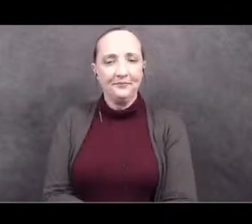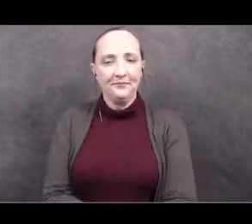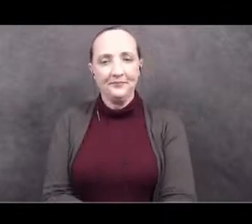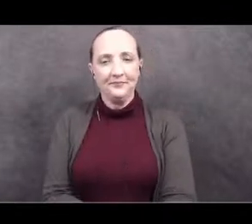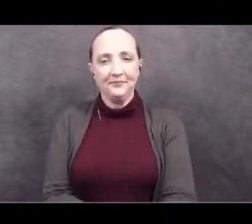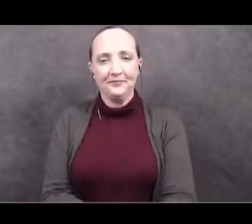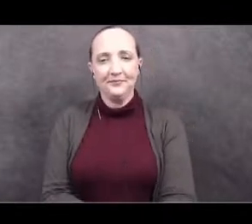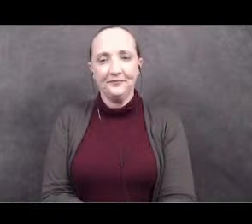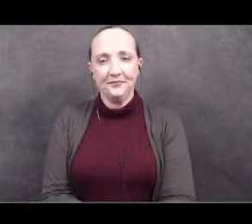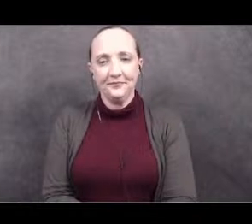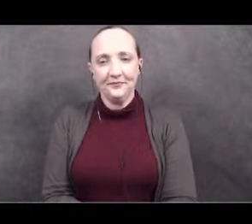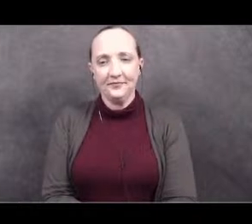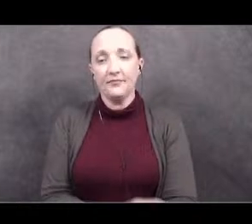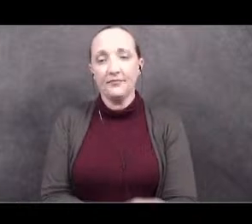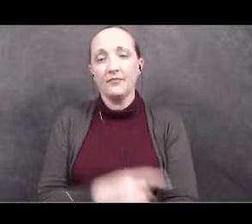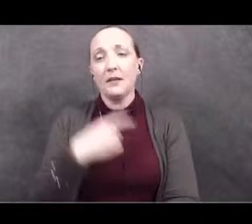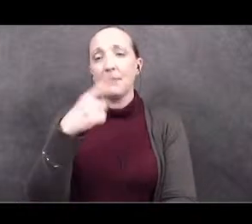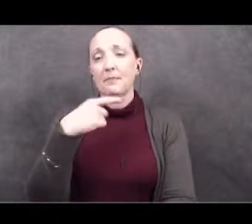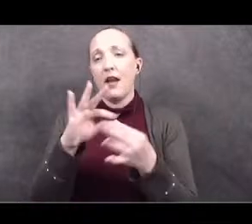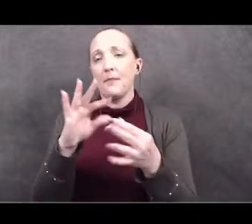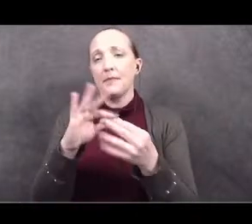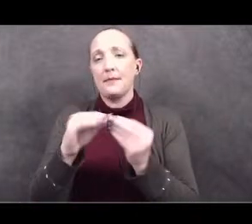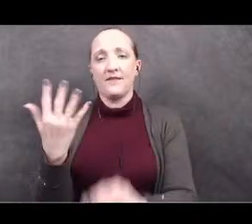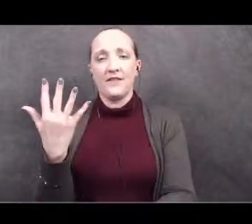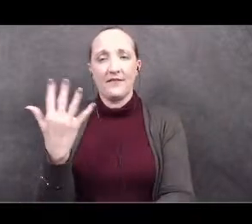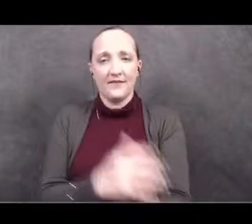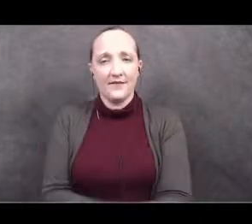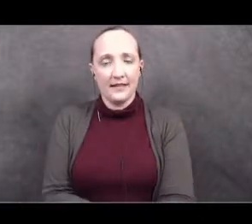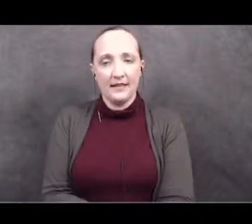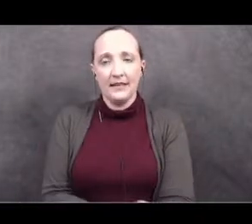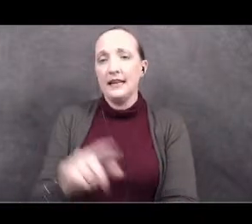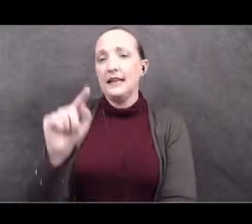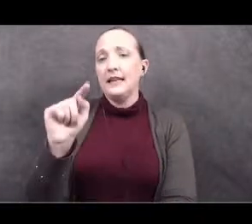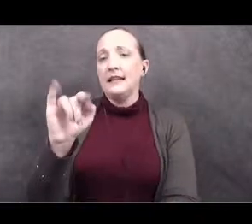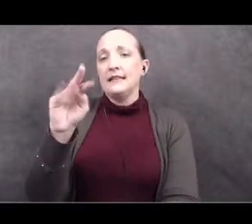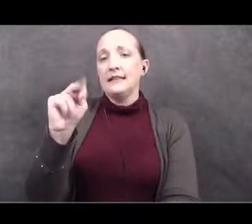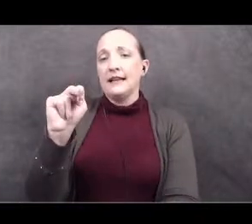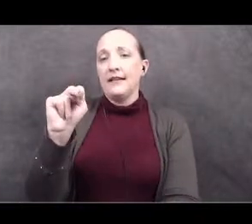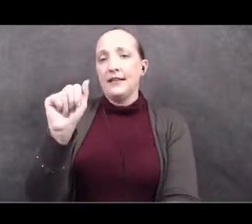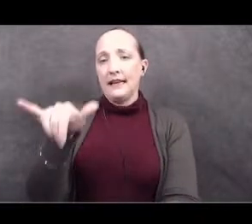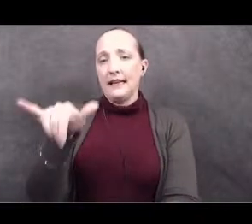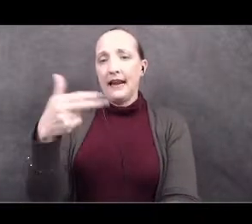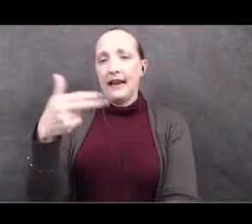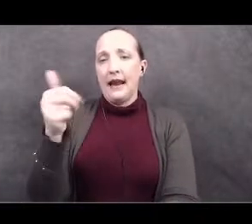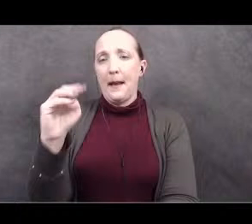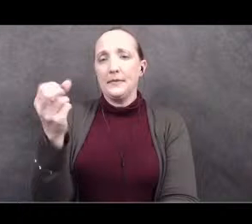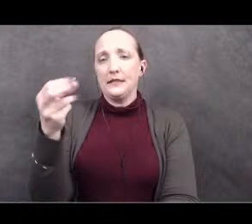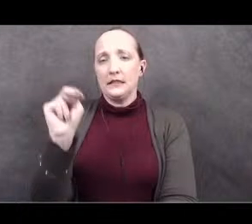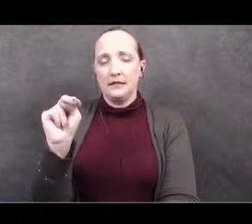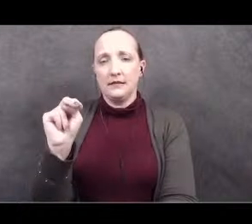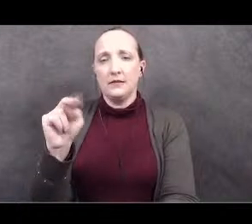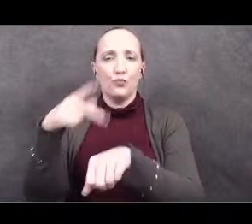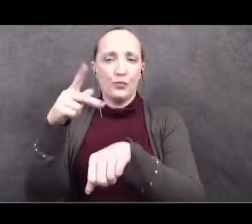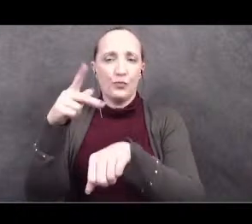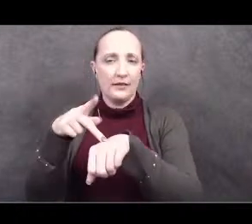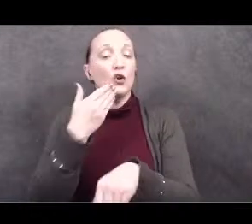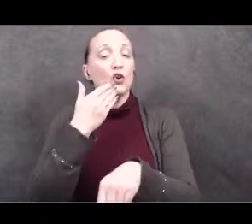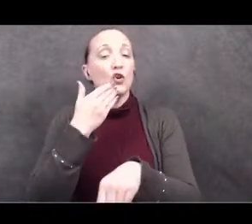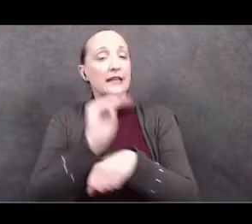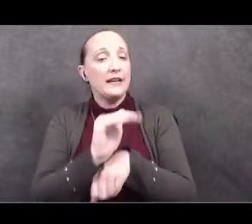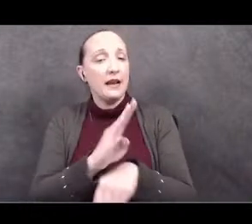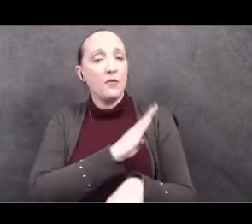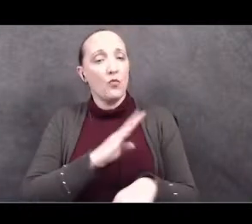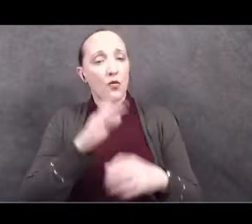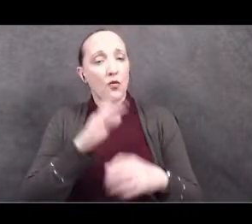Morrison public comment number five Tiffany Hampton principal good evening board president Flores board